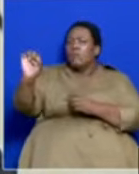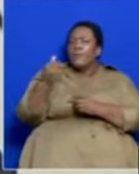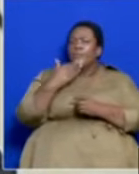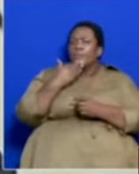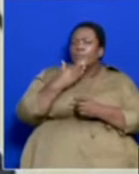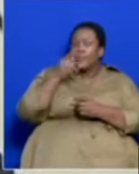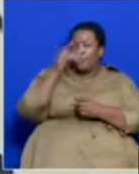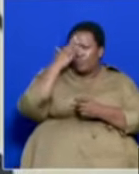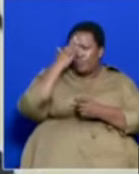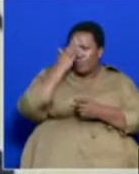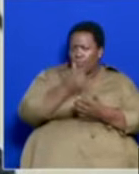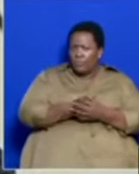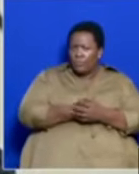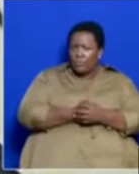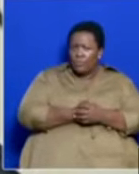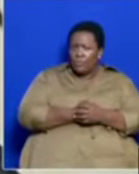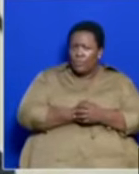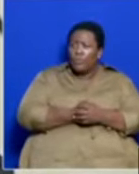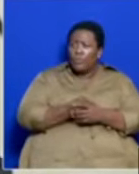Their supervisor,